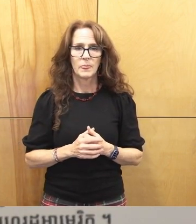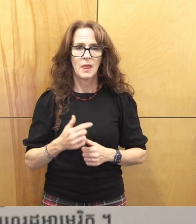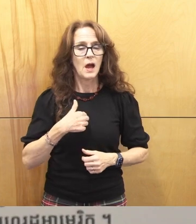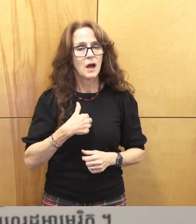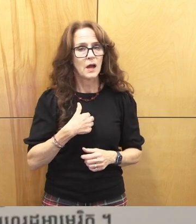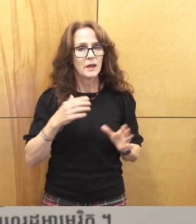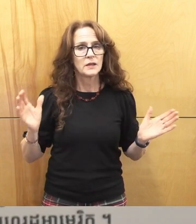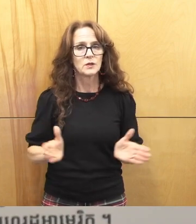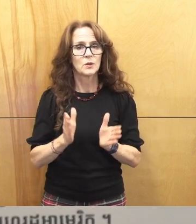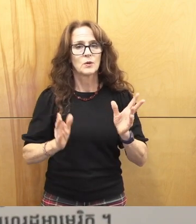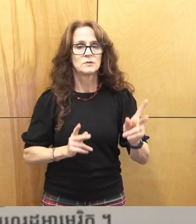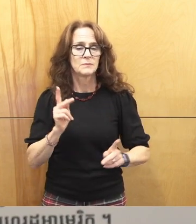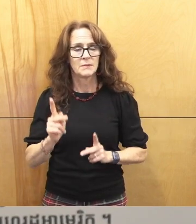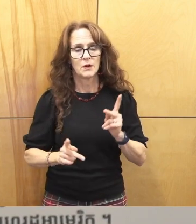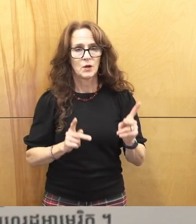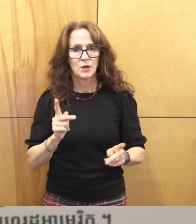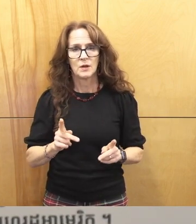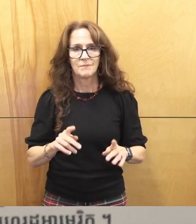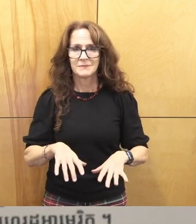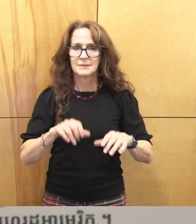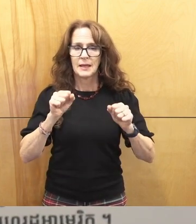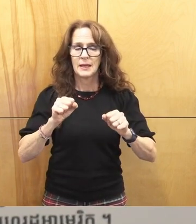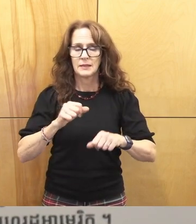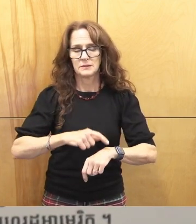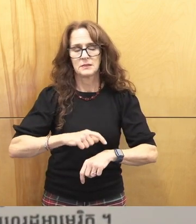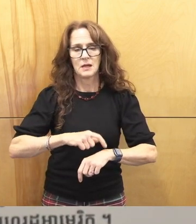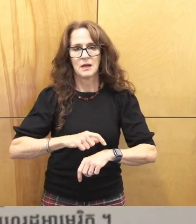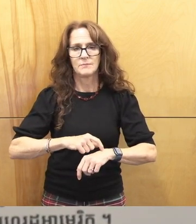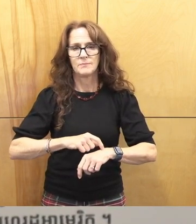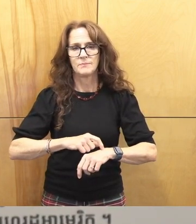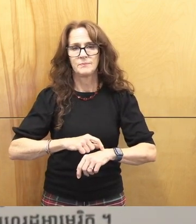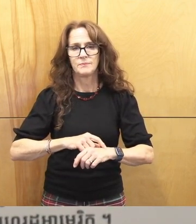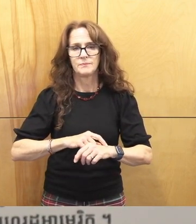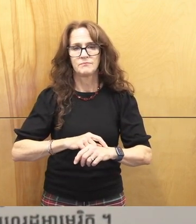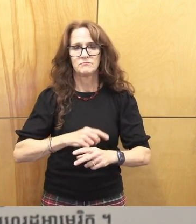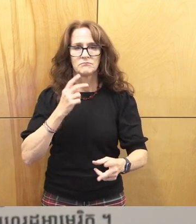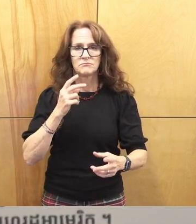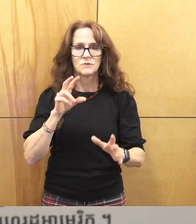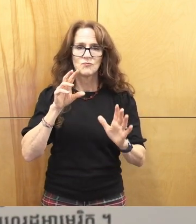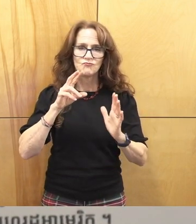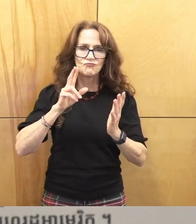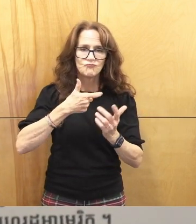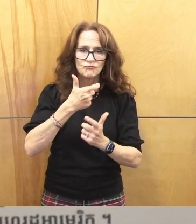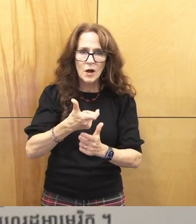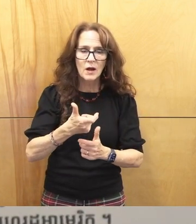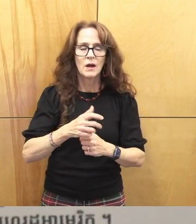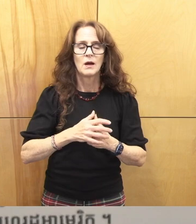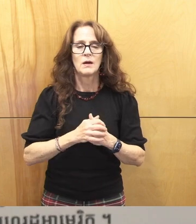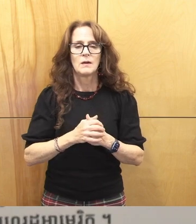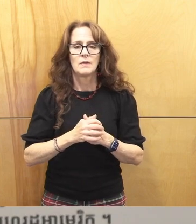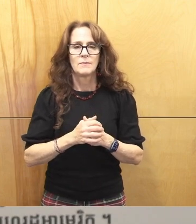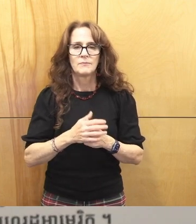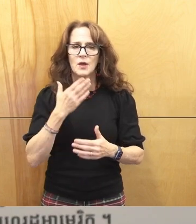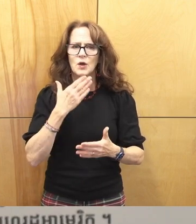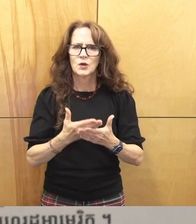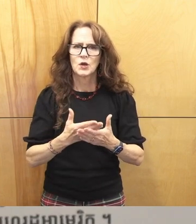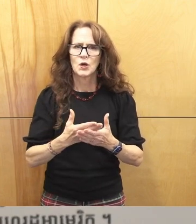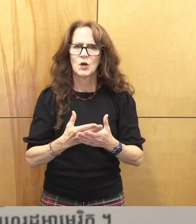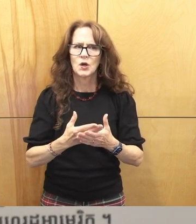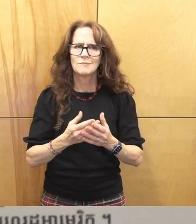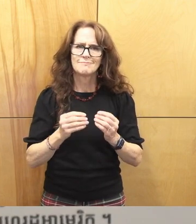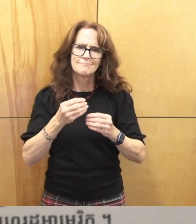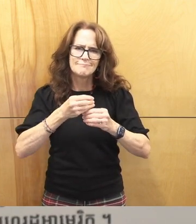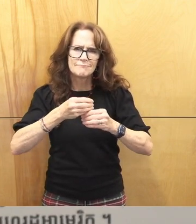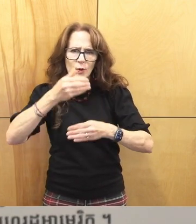I encourage people to take the time to look at it, because it will give you a good eye or window